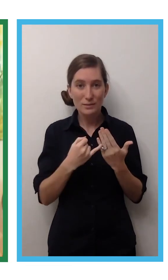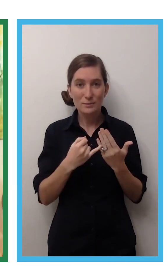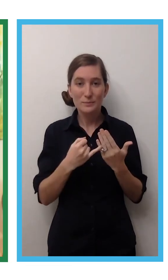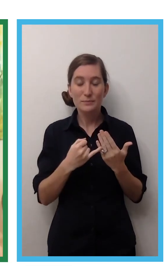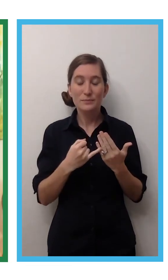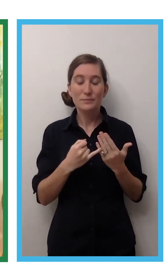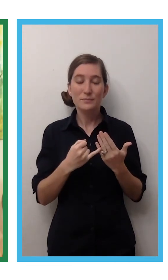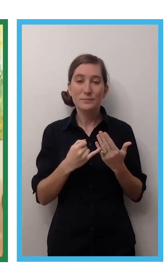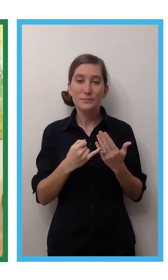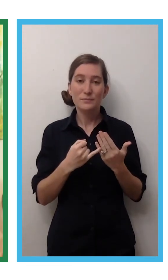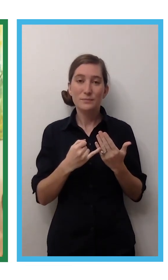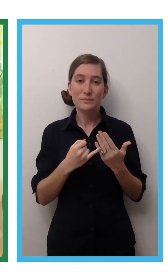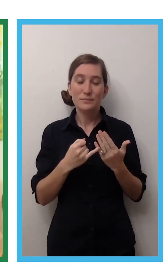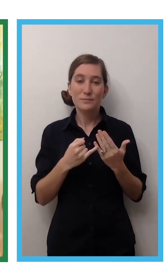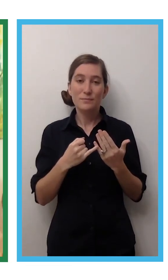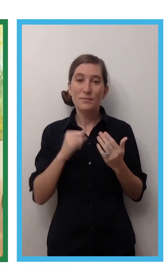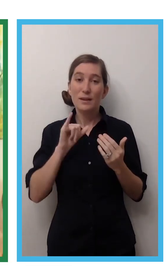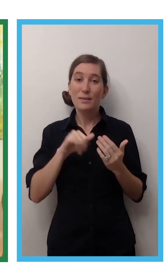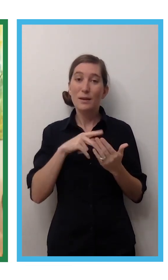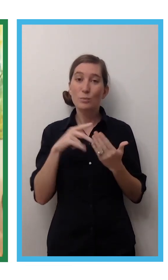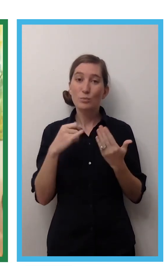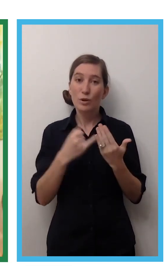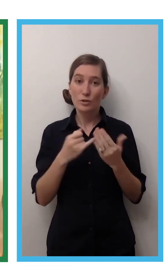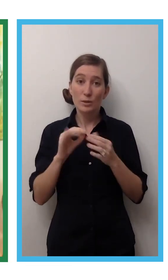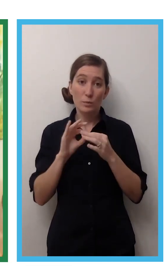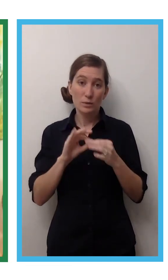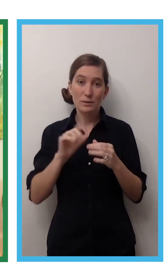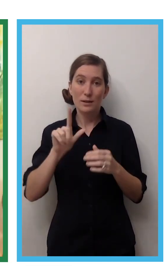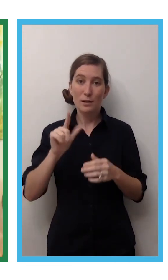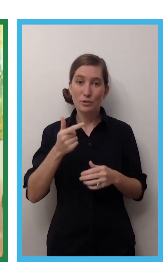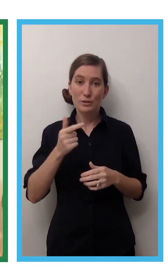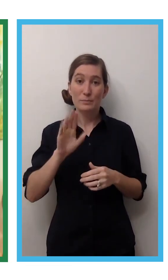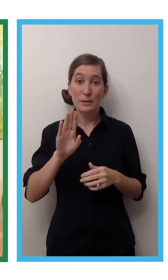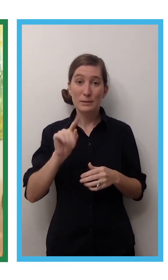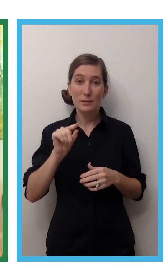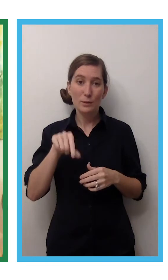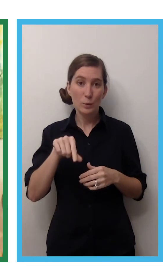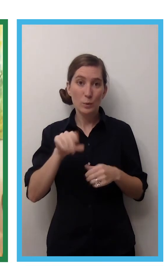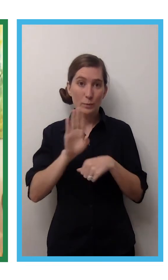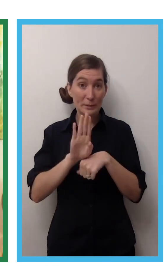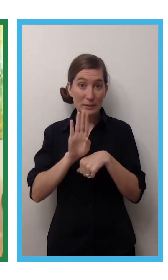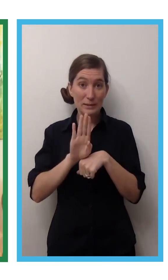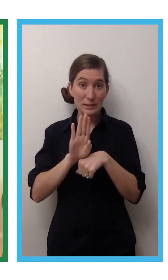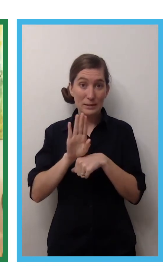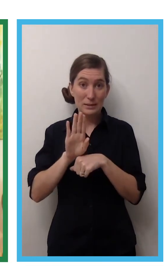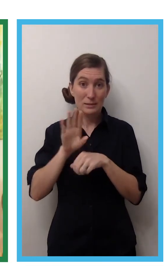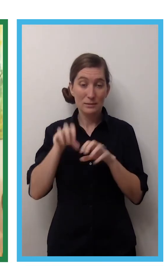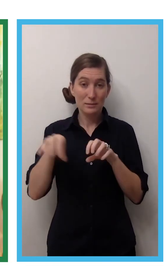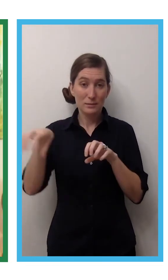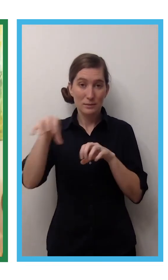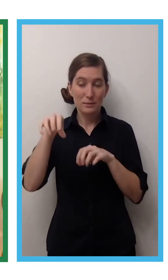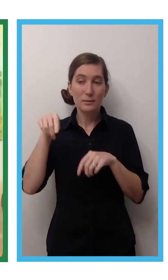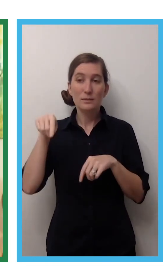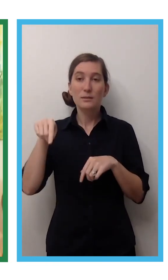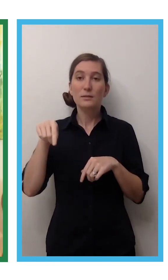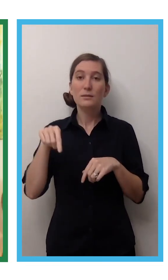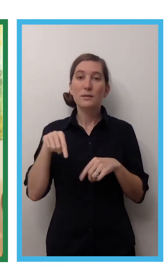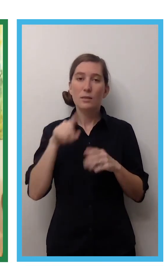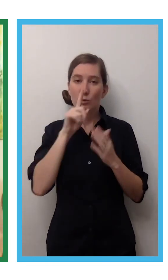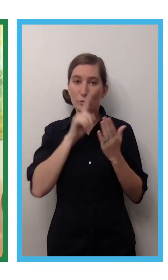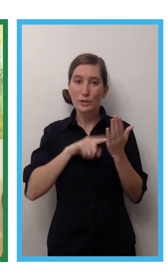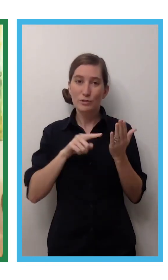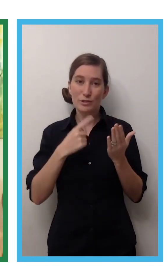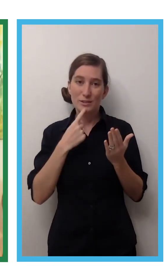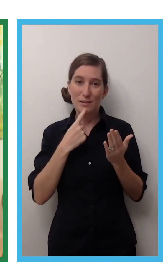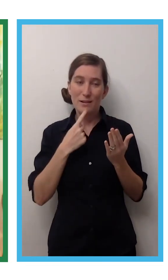was about doing business with LGBTQ businesses. And it said in there, it was one of these where